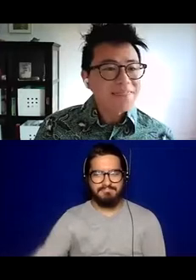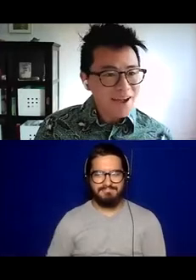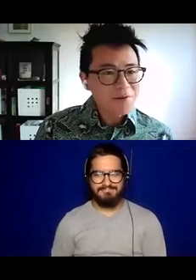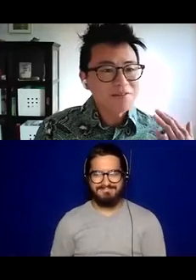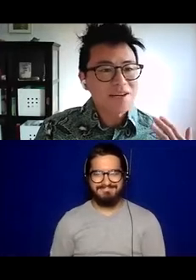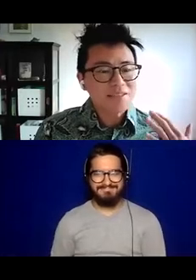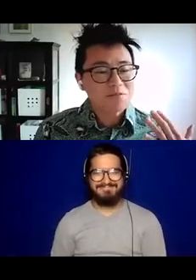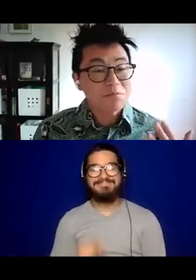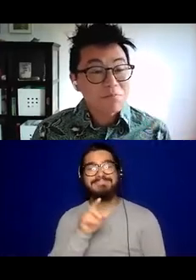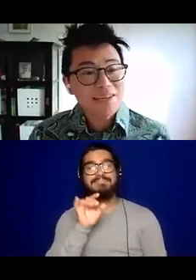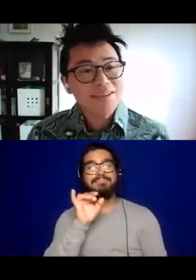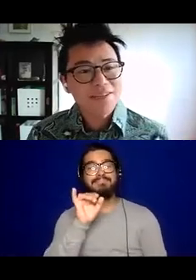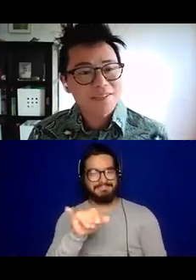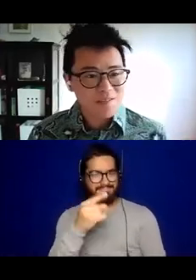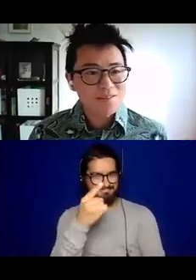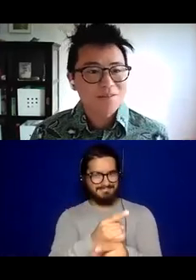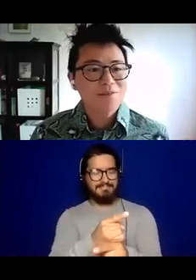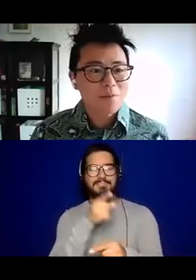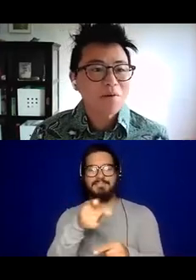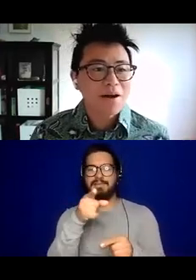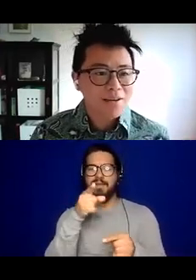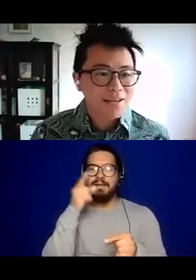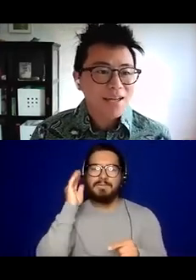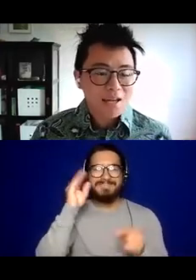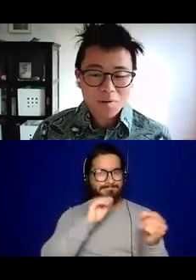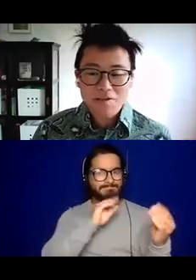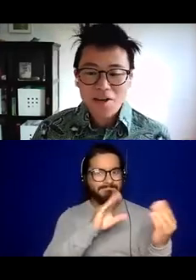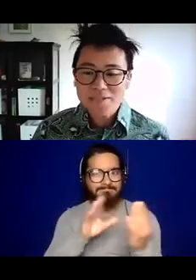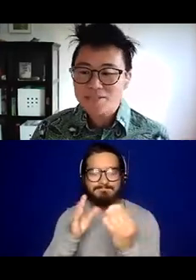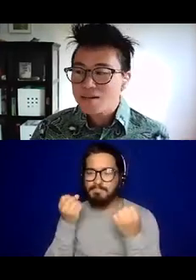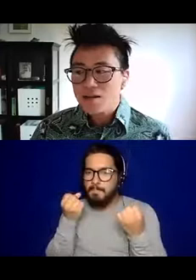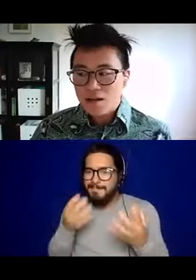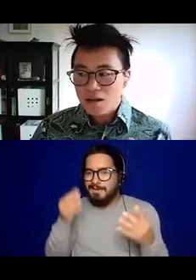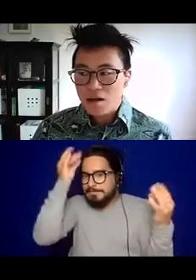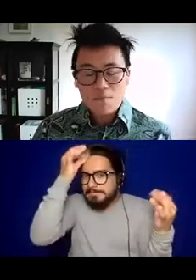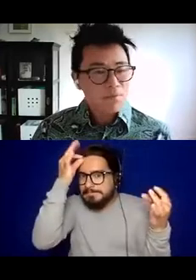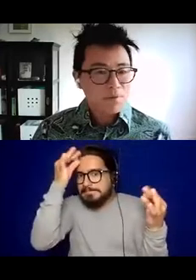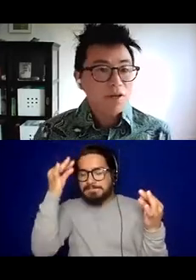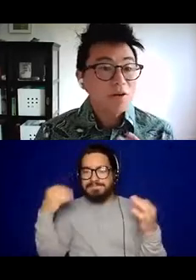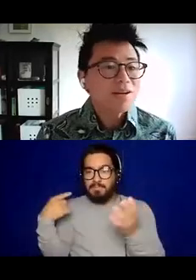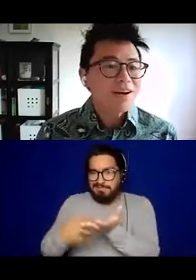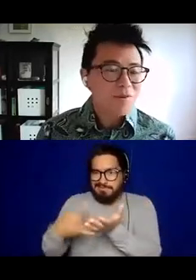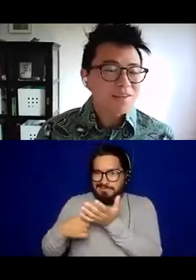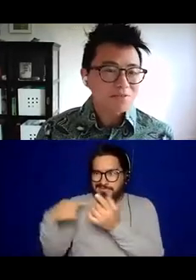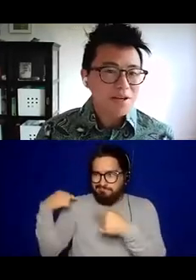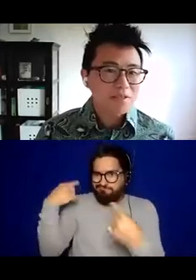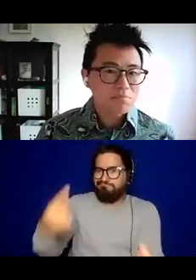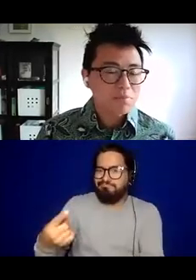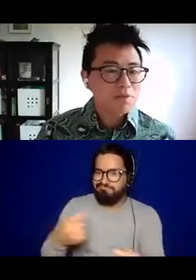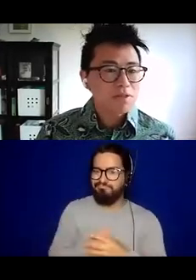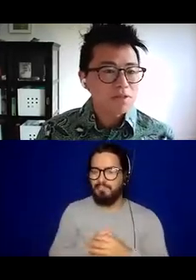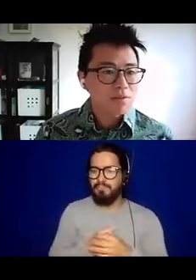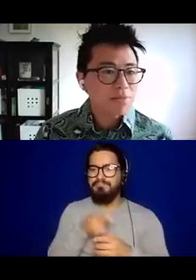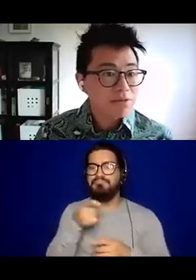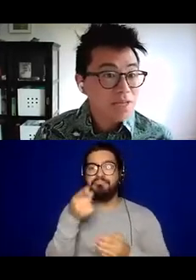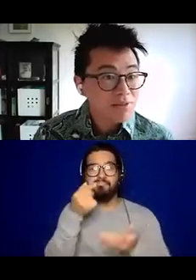Absolutely. And that would address many of the concerns that we spoke about. It would address, it could really address